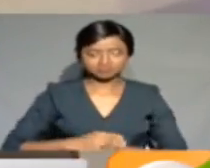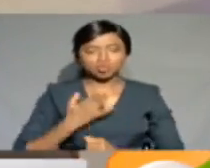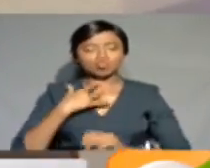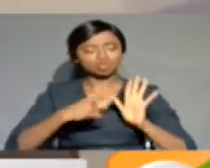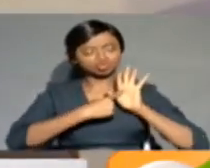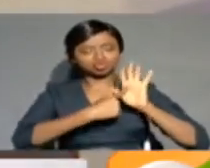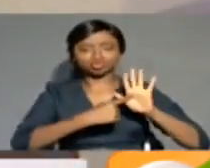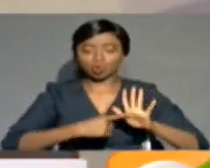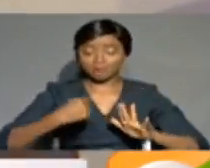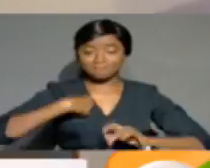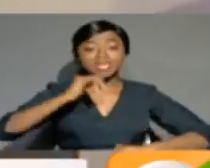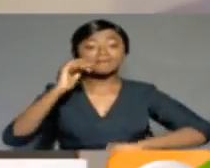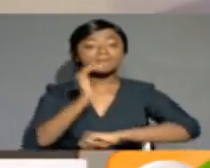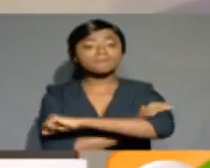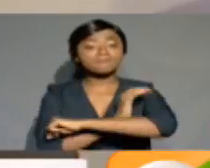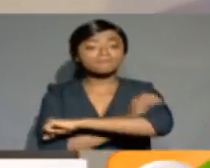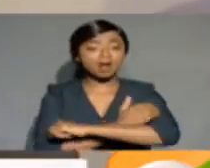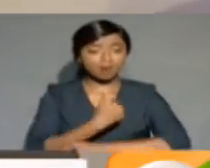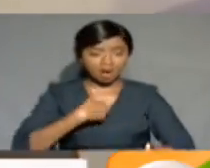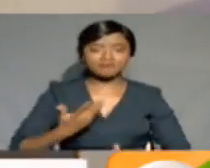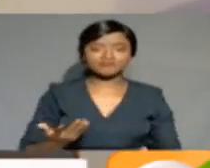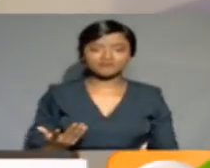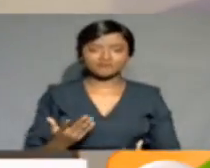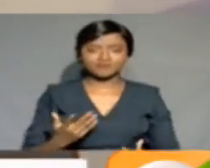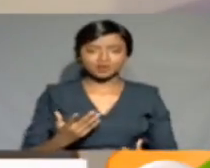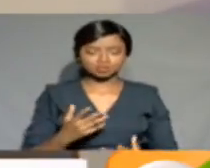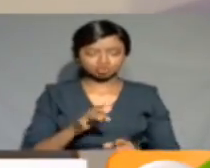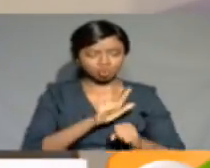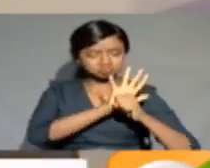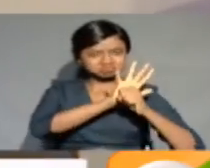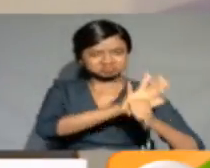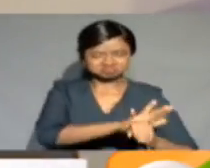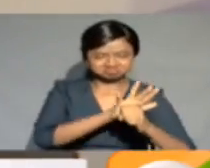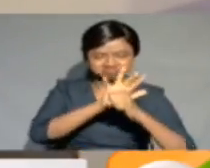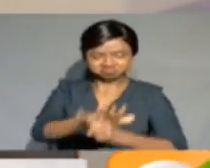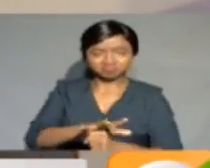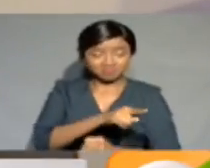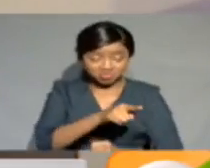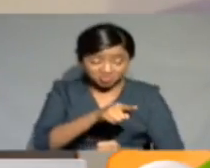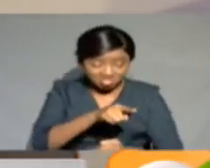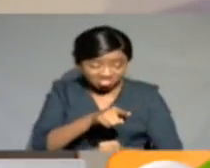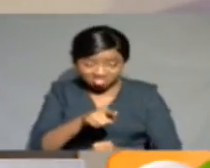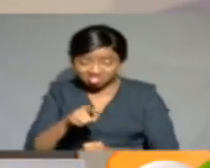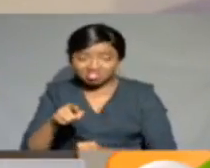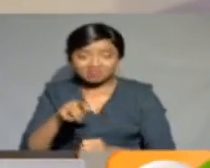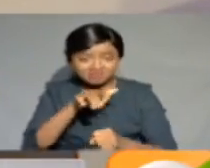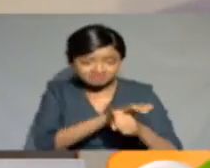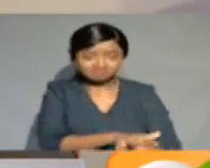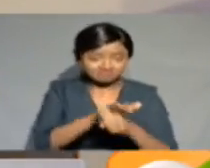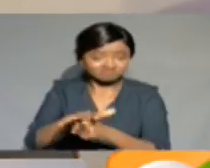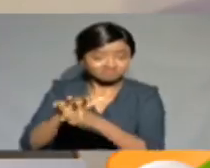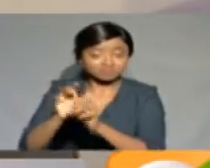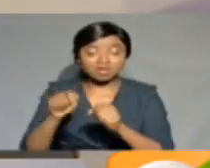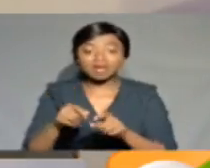to assert their power to somebody who is under them. And